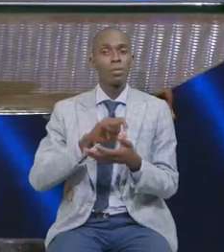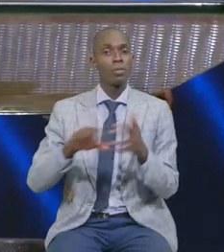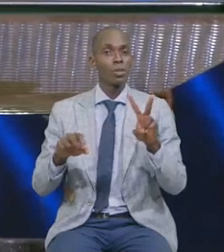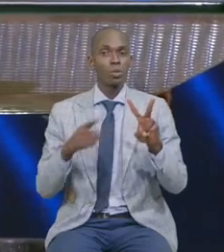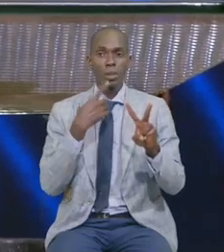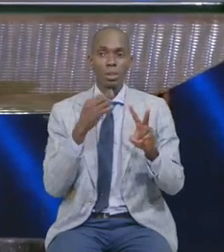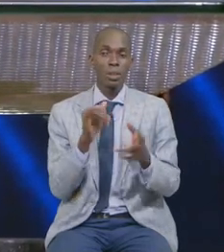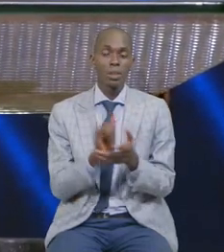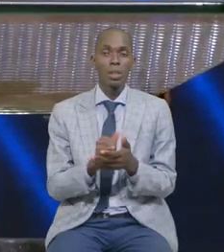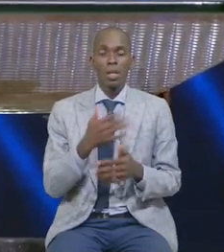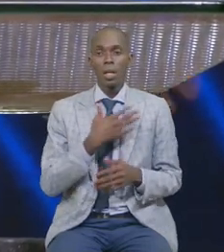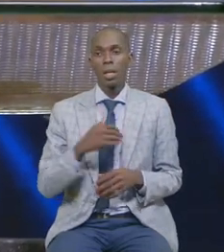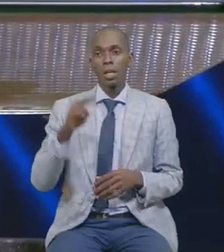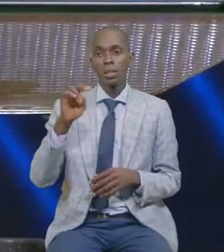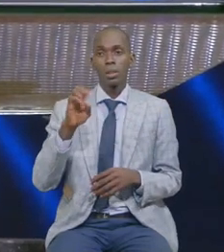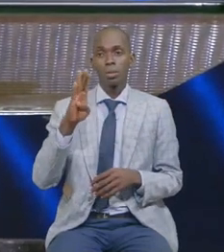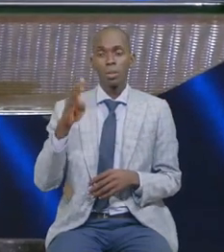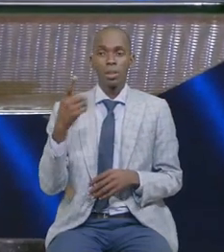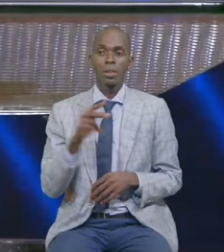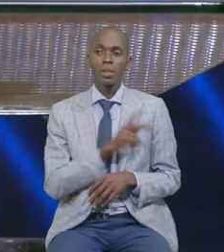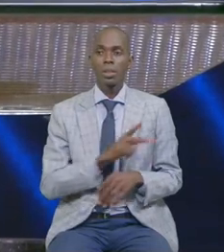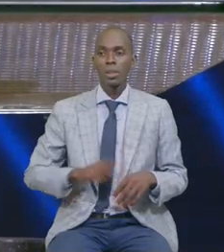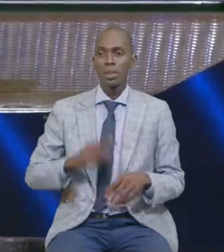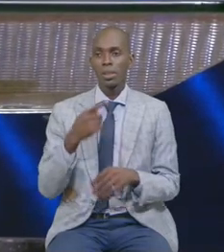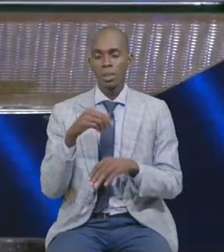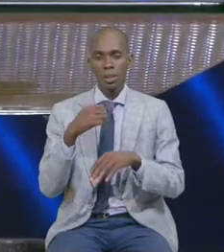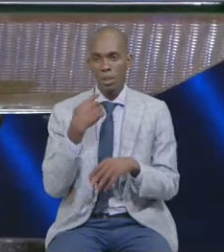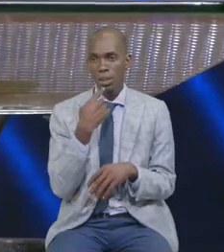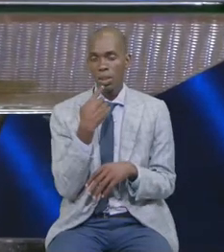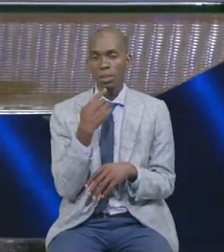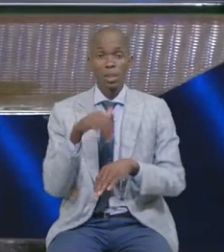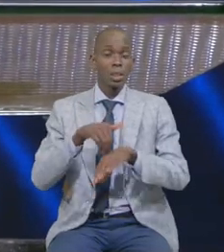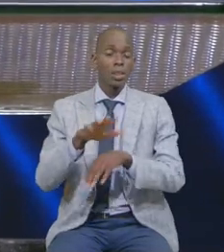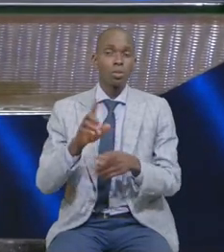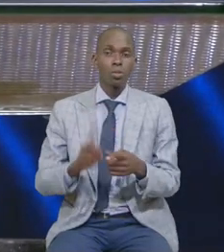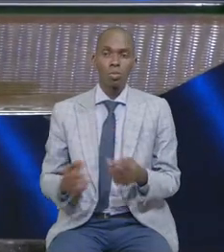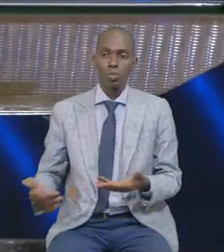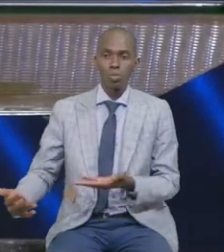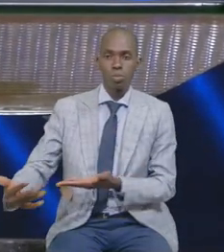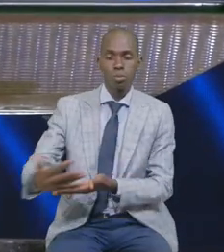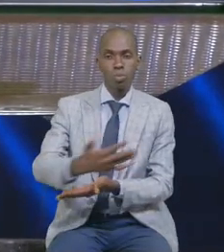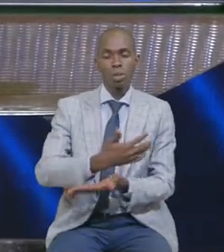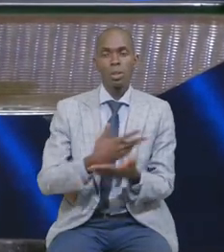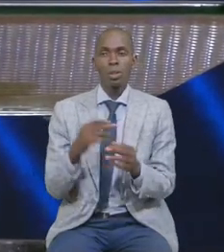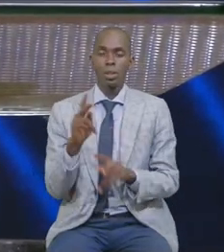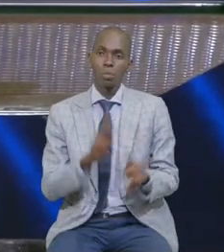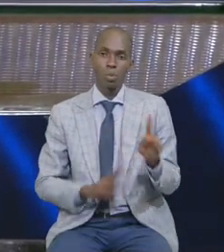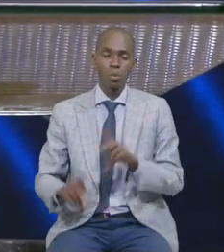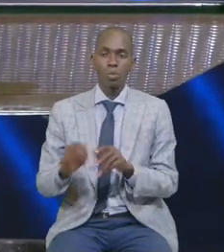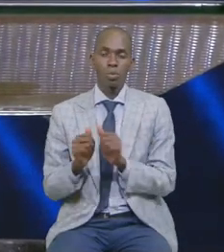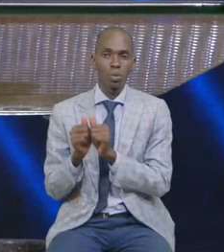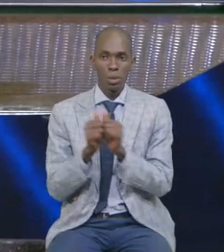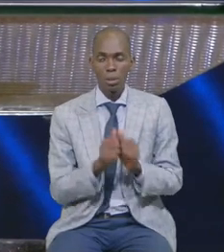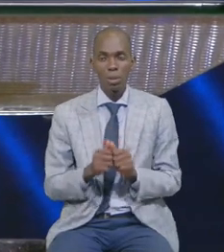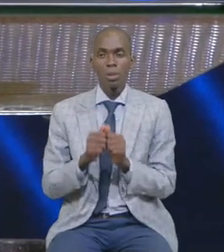then the condition the king said together together the princes the governors